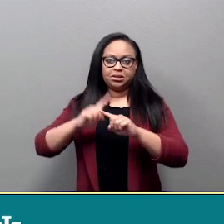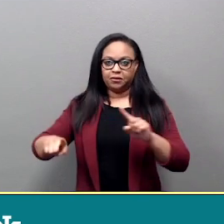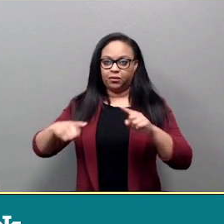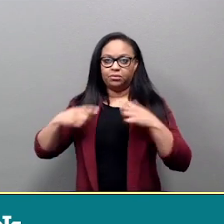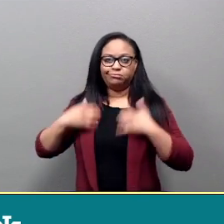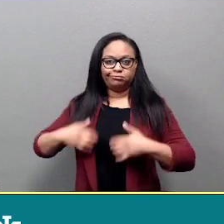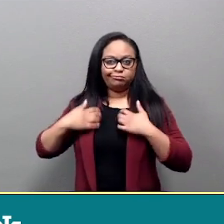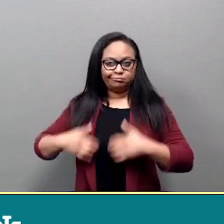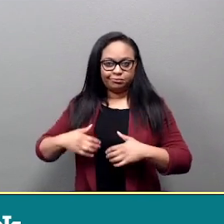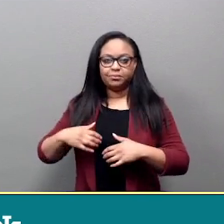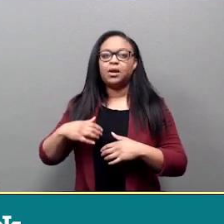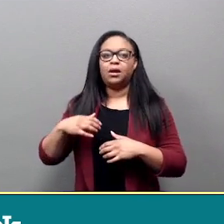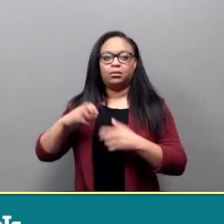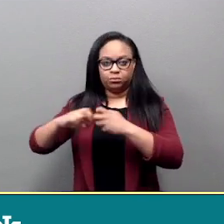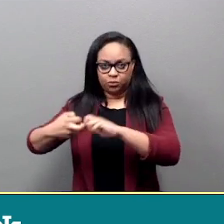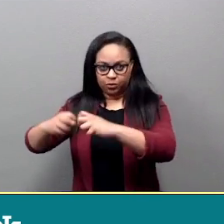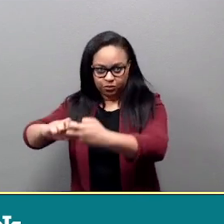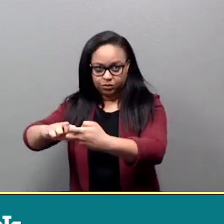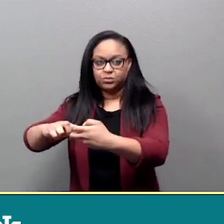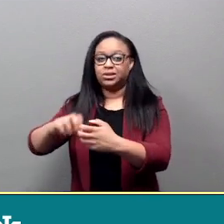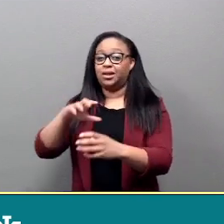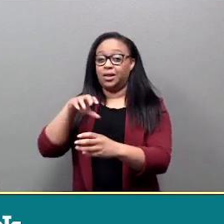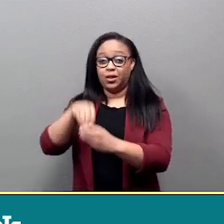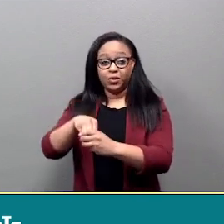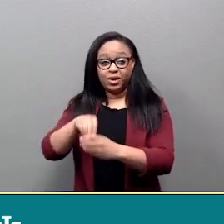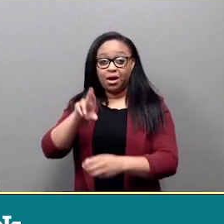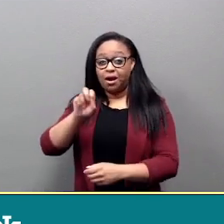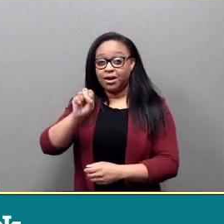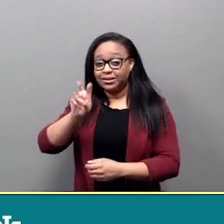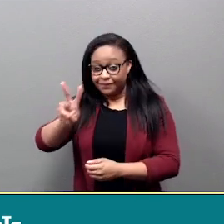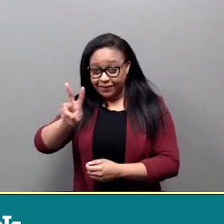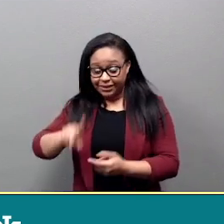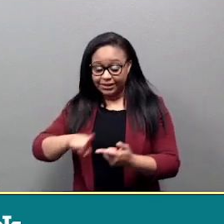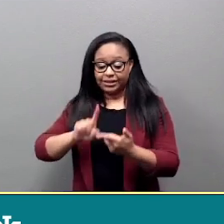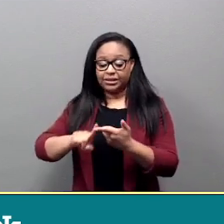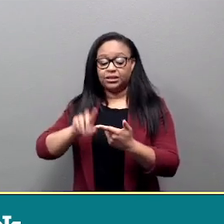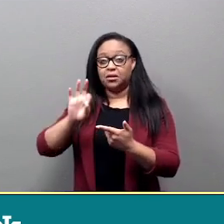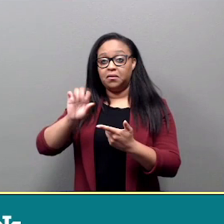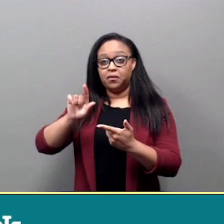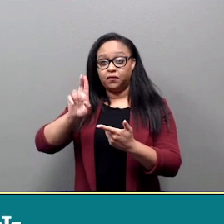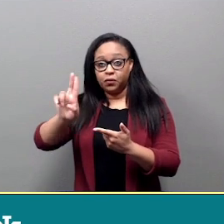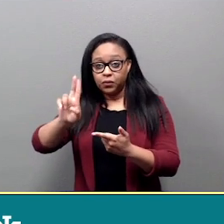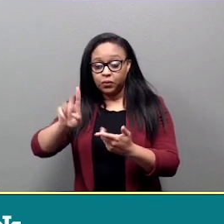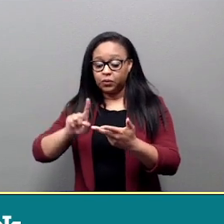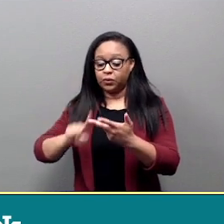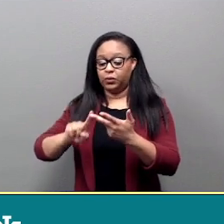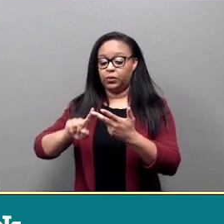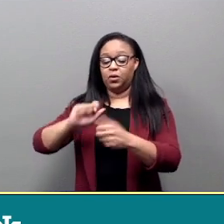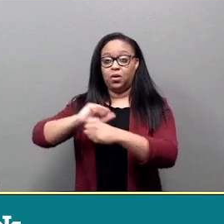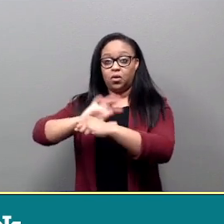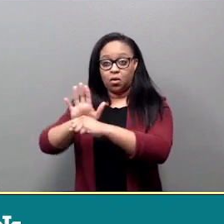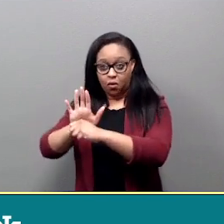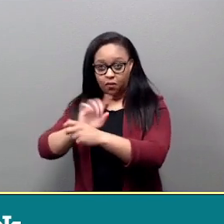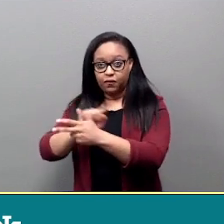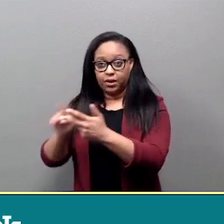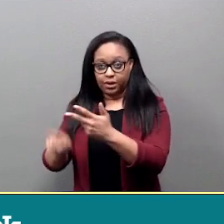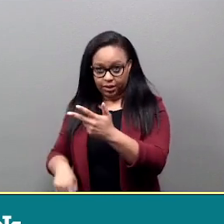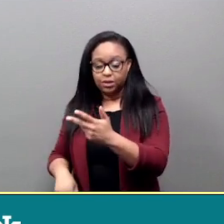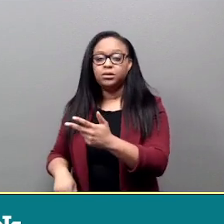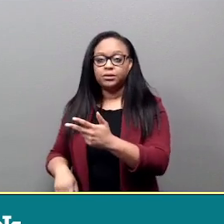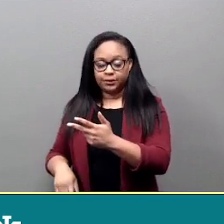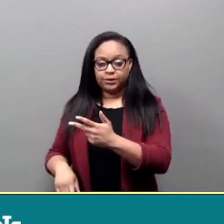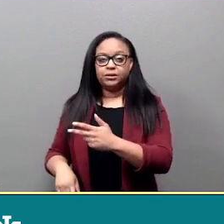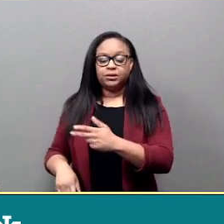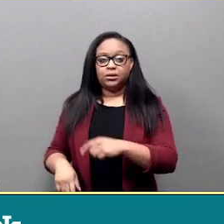increase in both flu and COVID. We are also seeing a number of children coming in with multiple viral strains